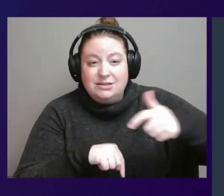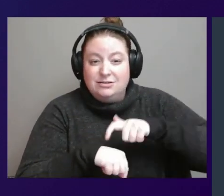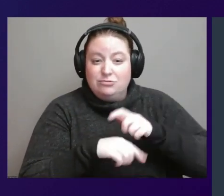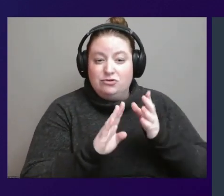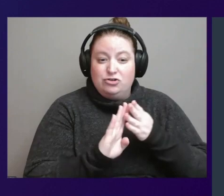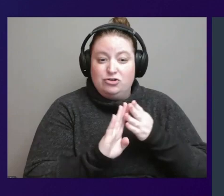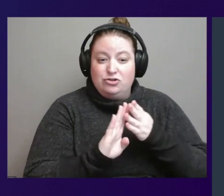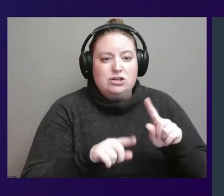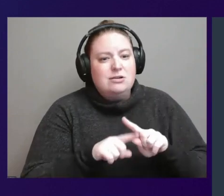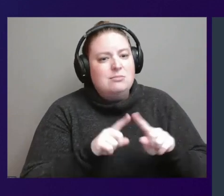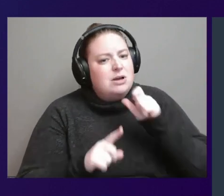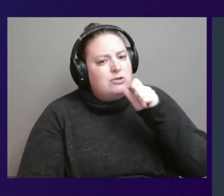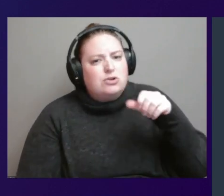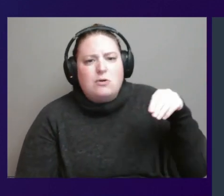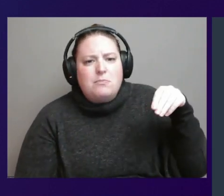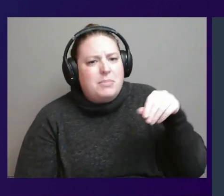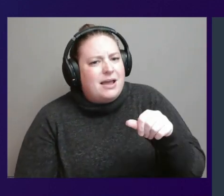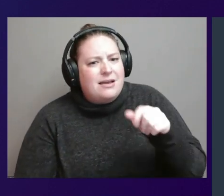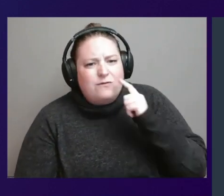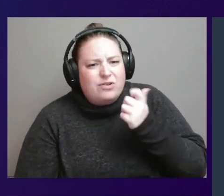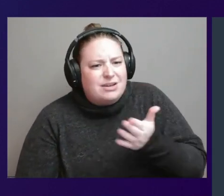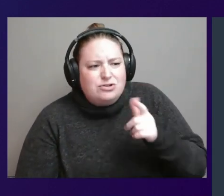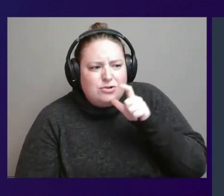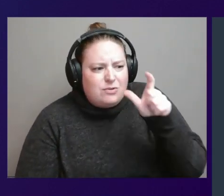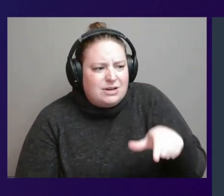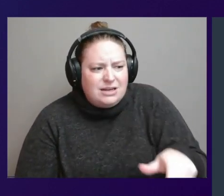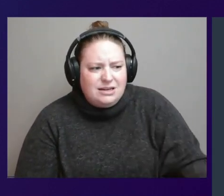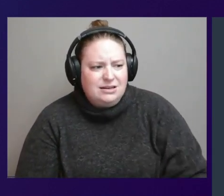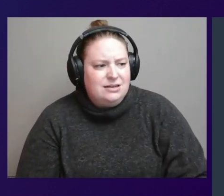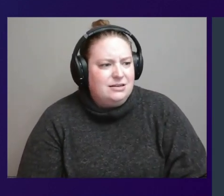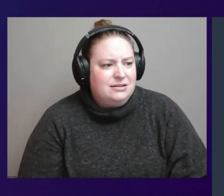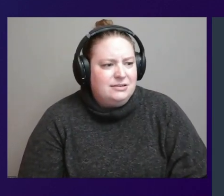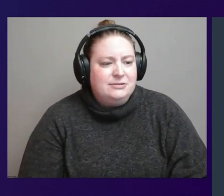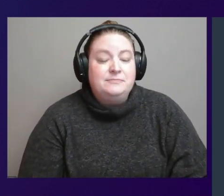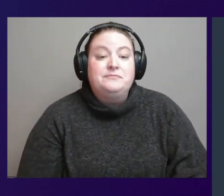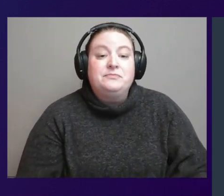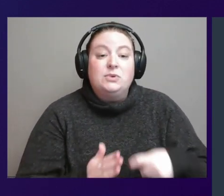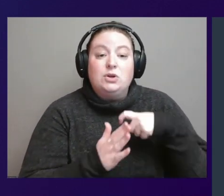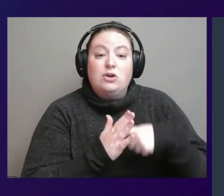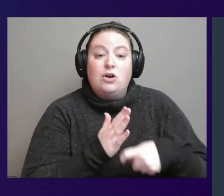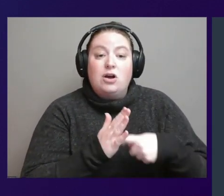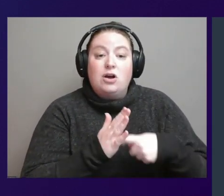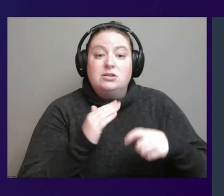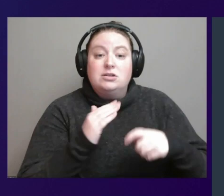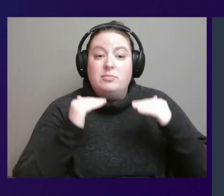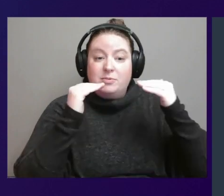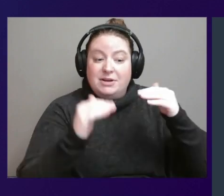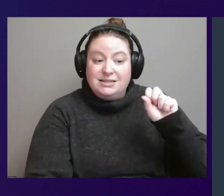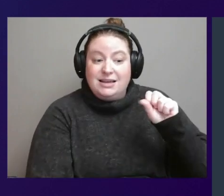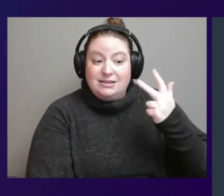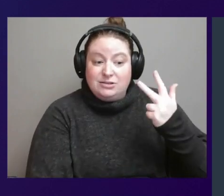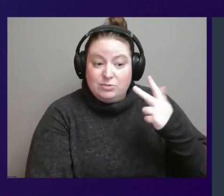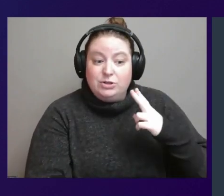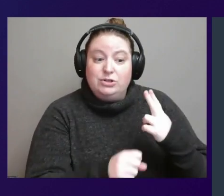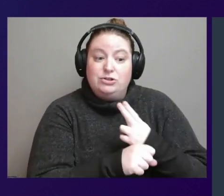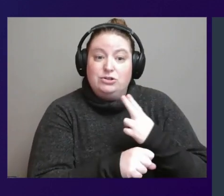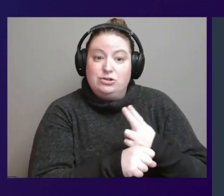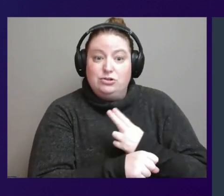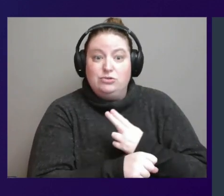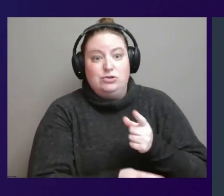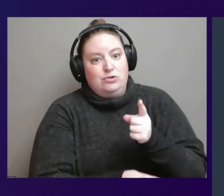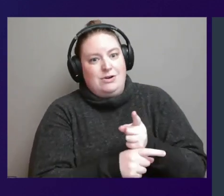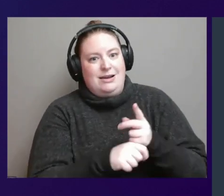for characteristics that you don't need. The key to cost optimizing S3 is to choose the right storage